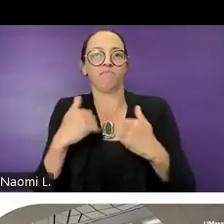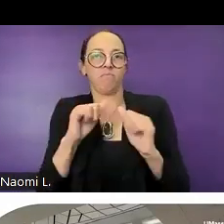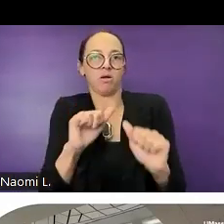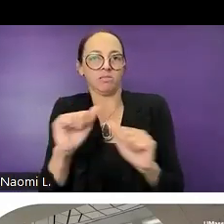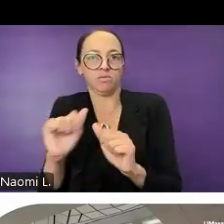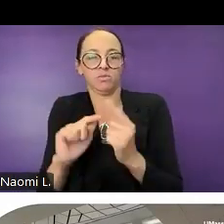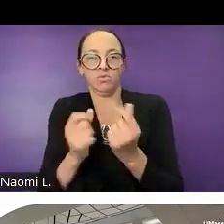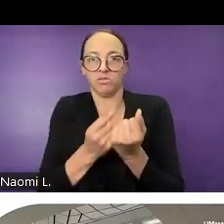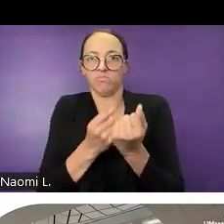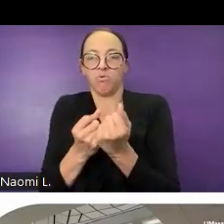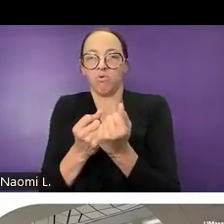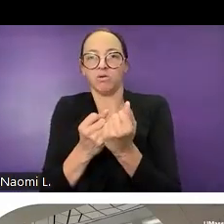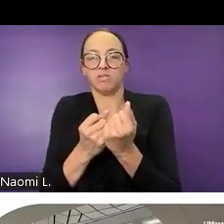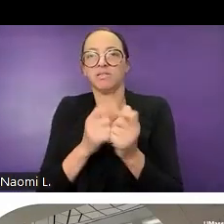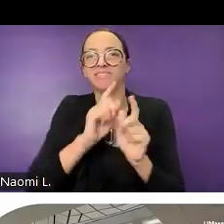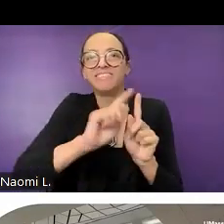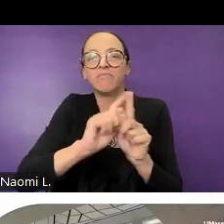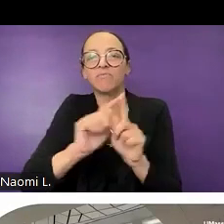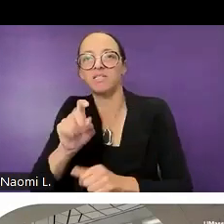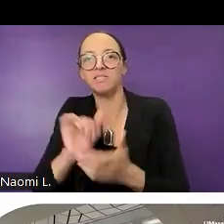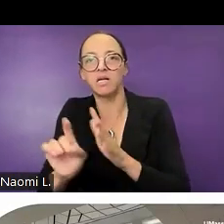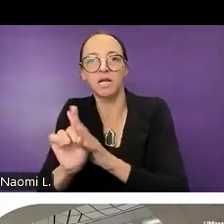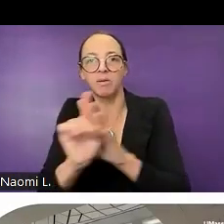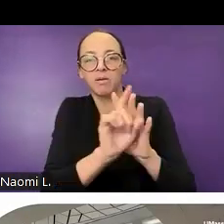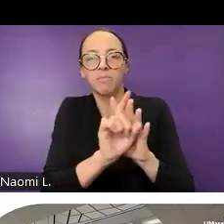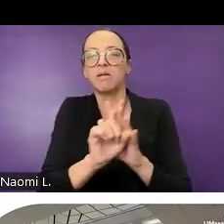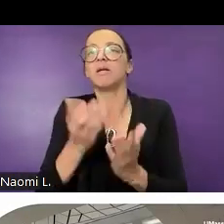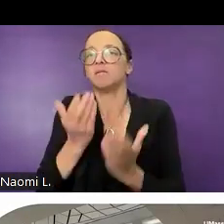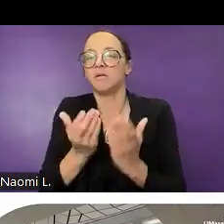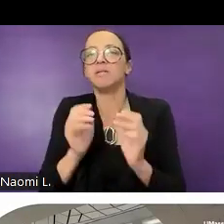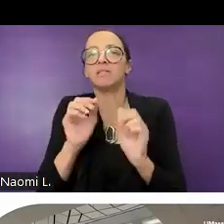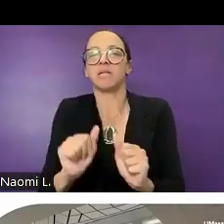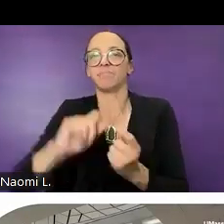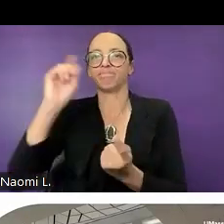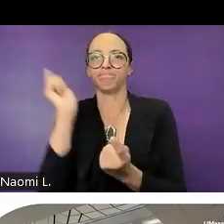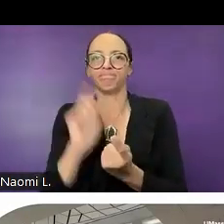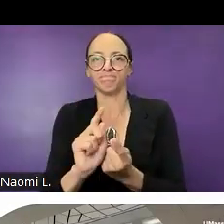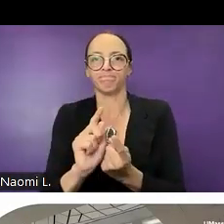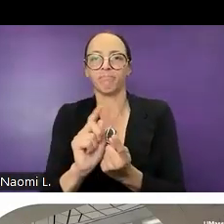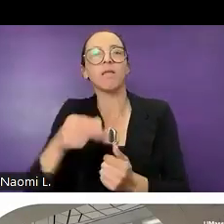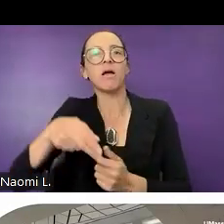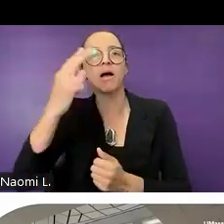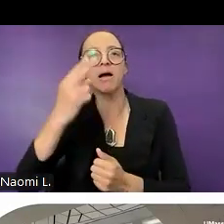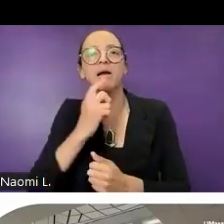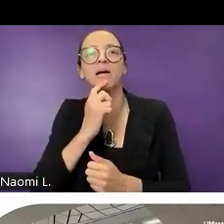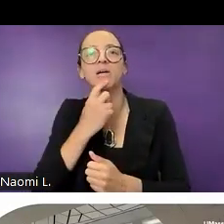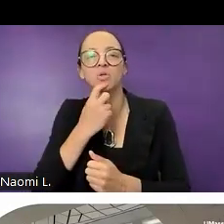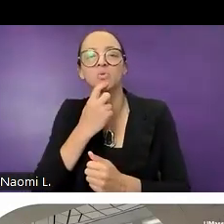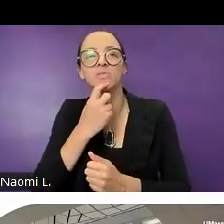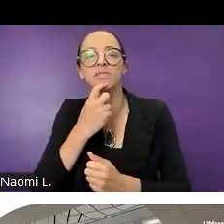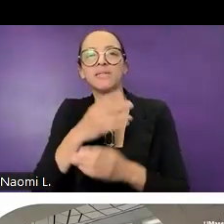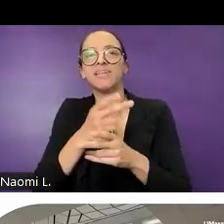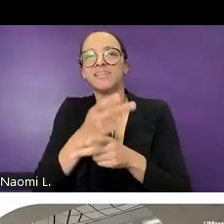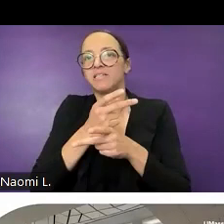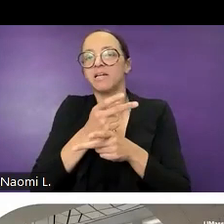to bring down some of these high acute care costs. And I raise this point because in thinking